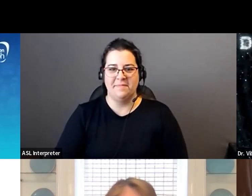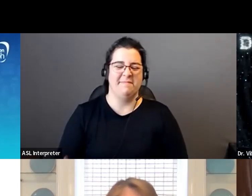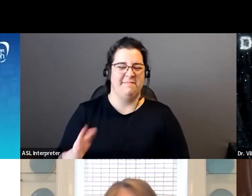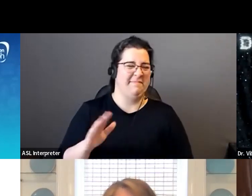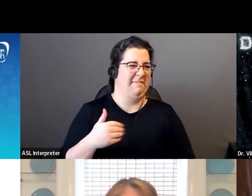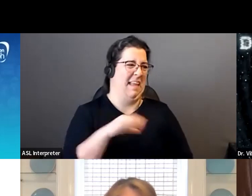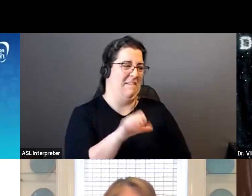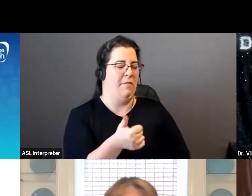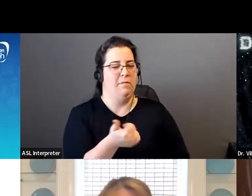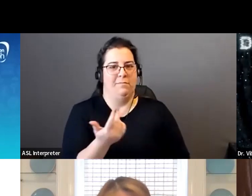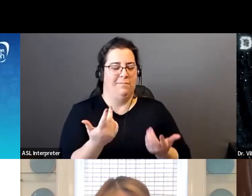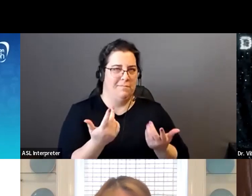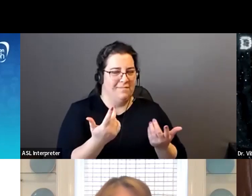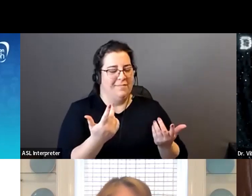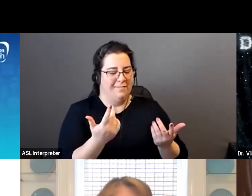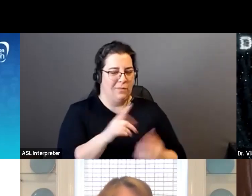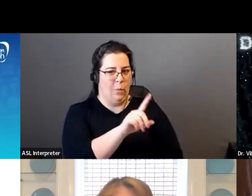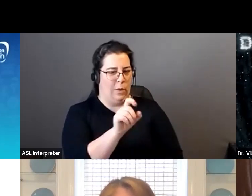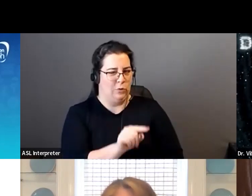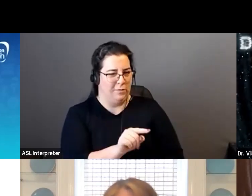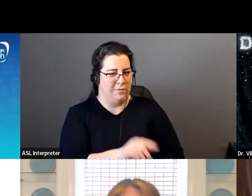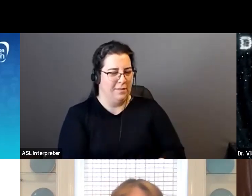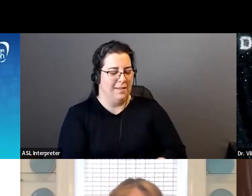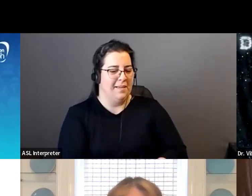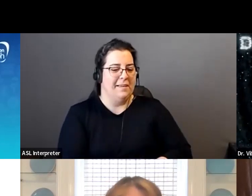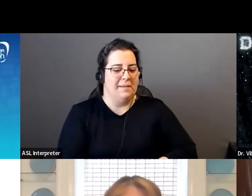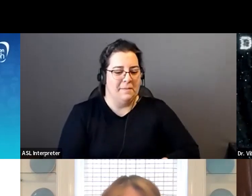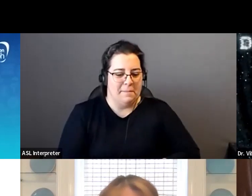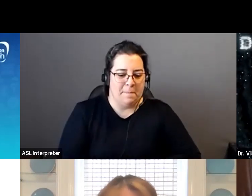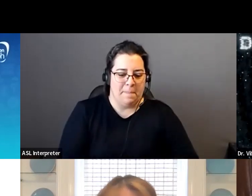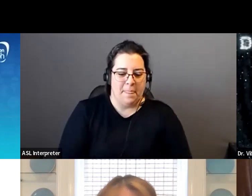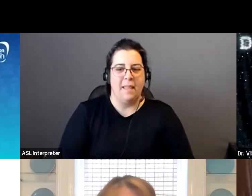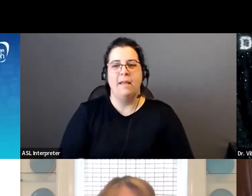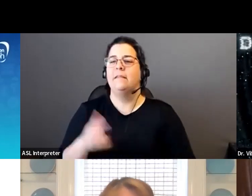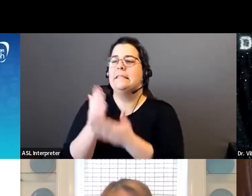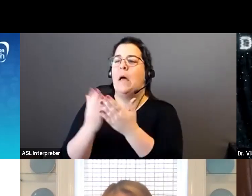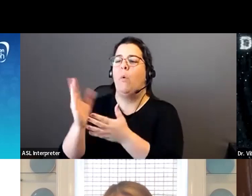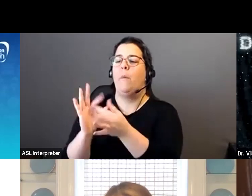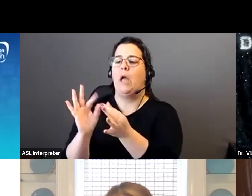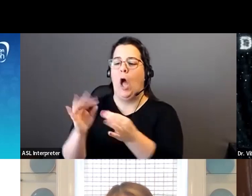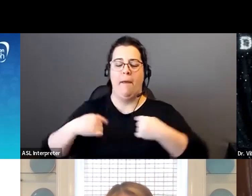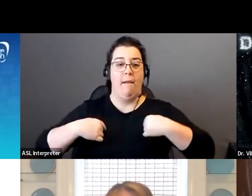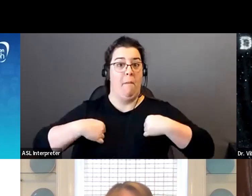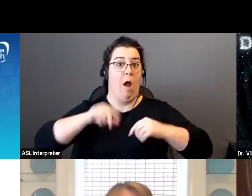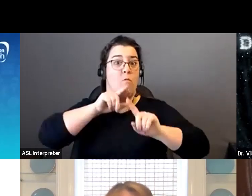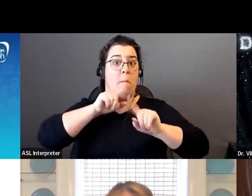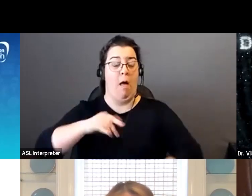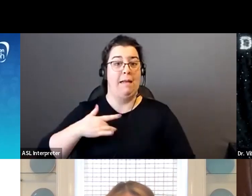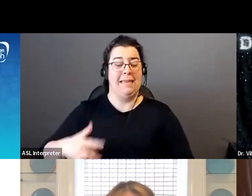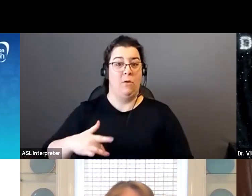say things that like, oh, that's interesting. And I say interesting like 6 million times or something like that. I've noticed that